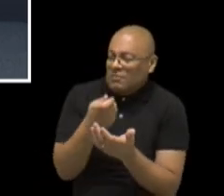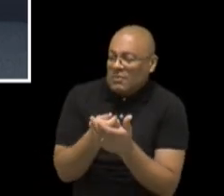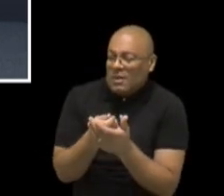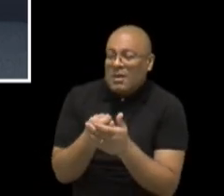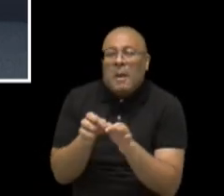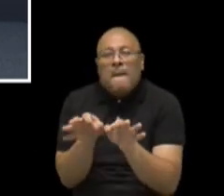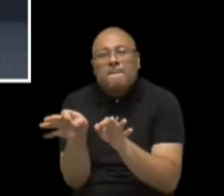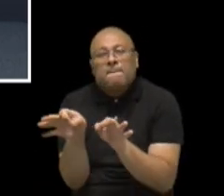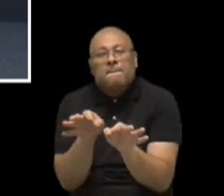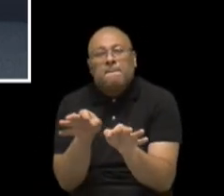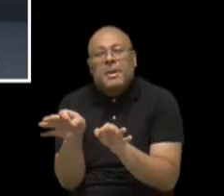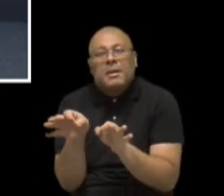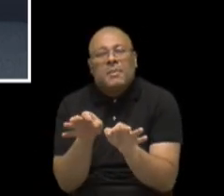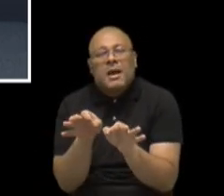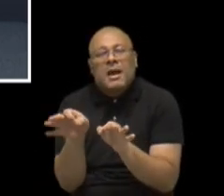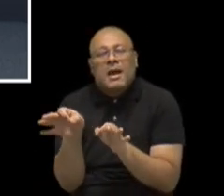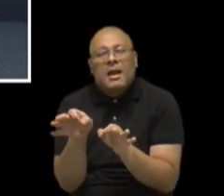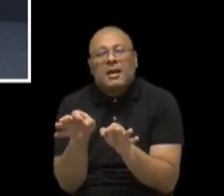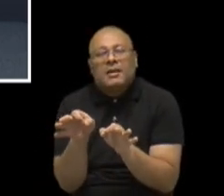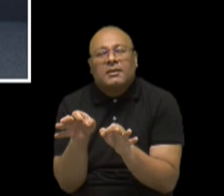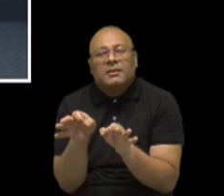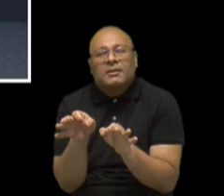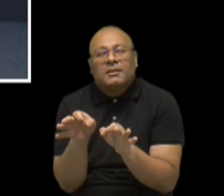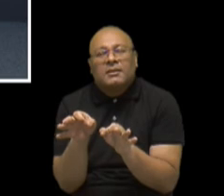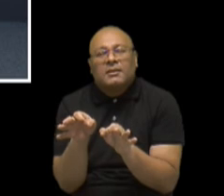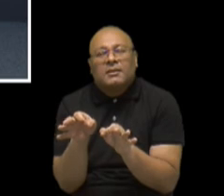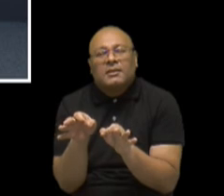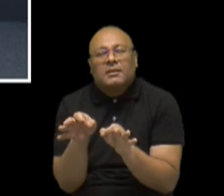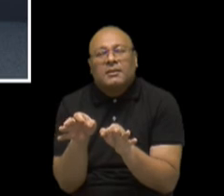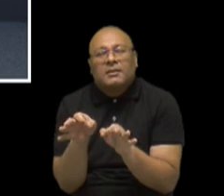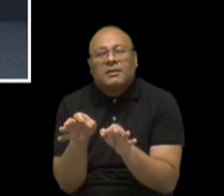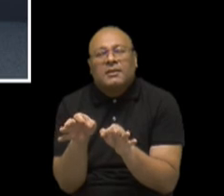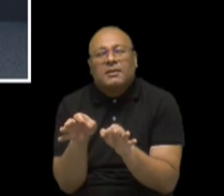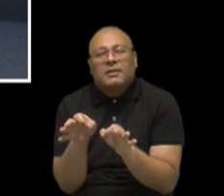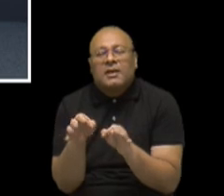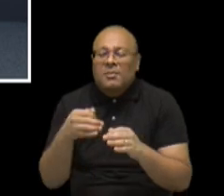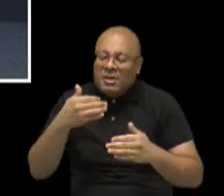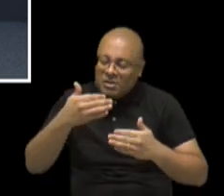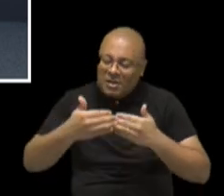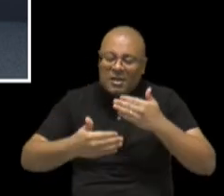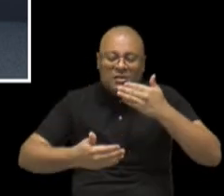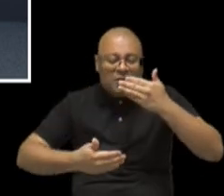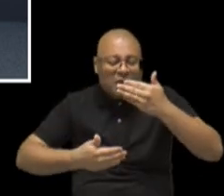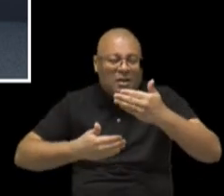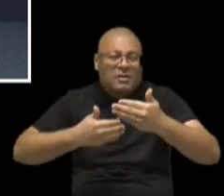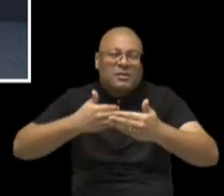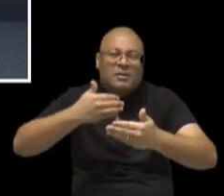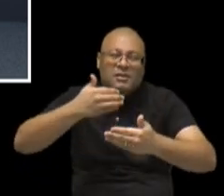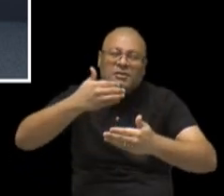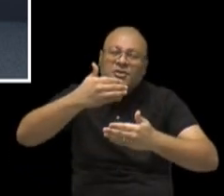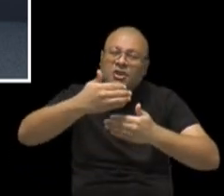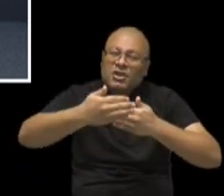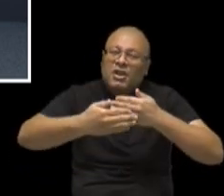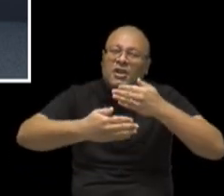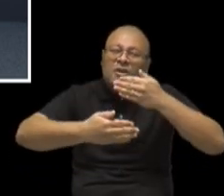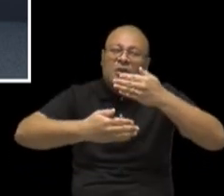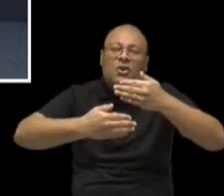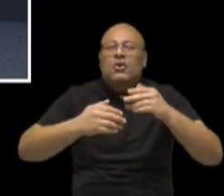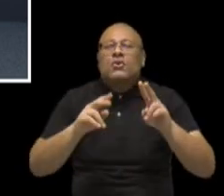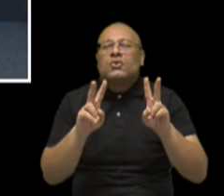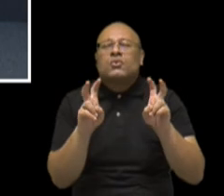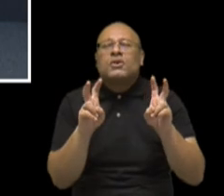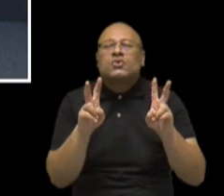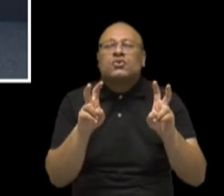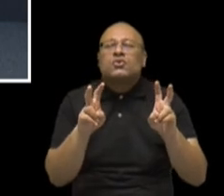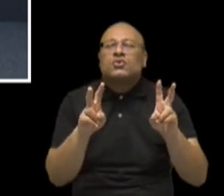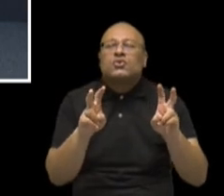this the gen, as in generation M. So the M generation is